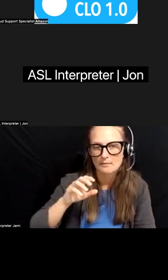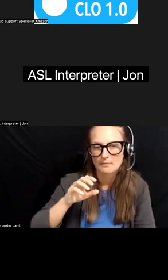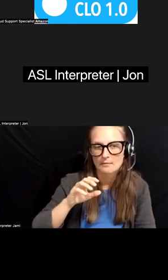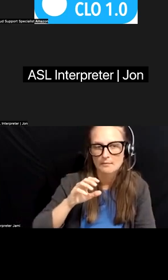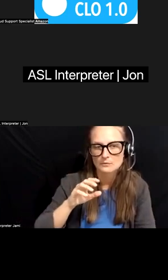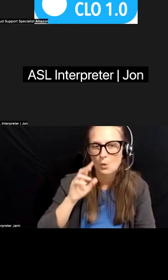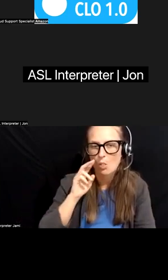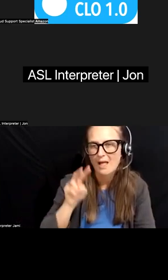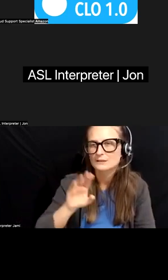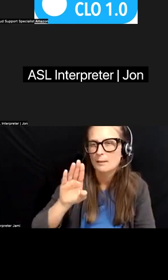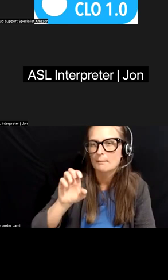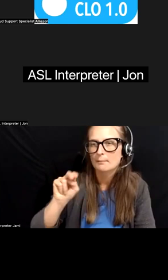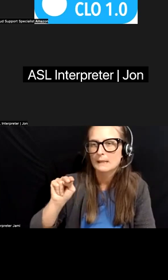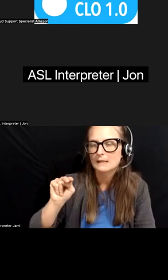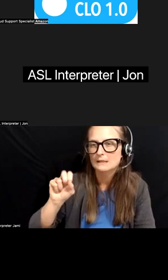Beanstalk.